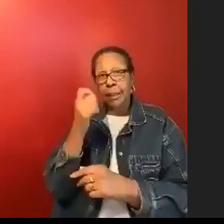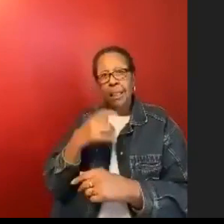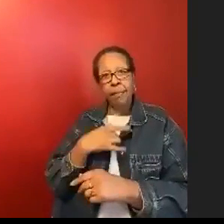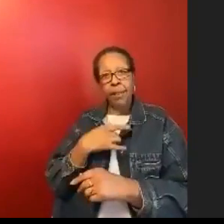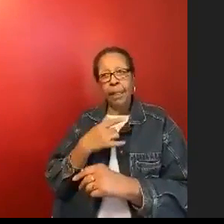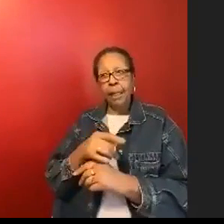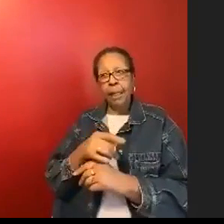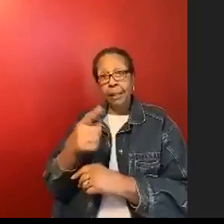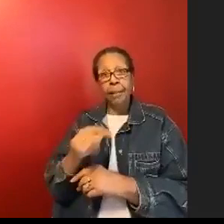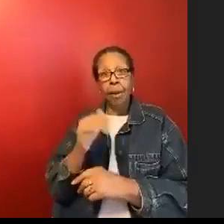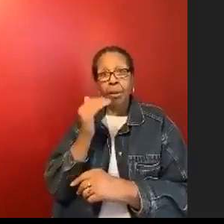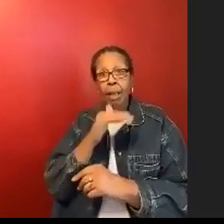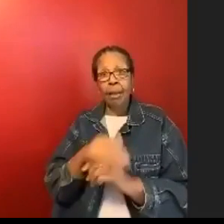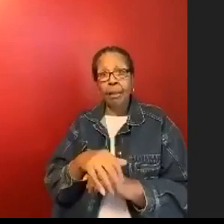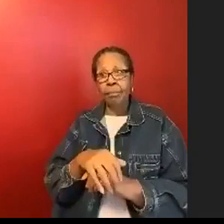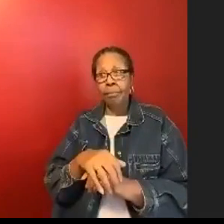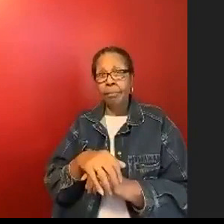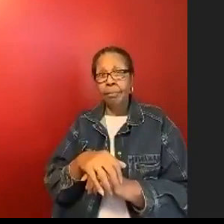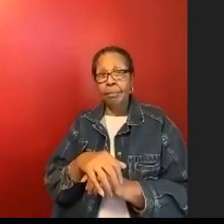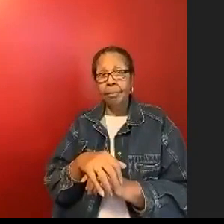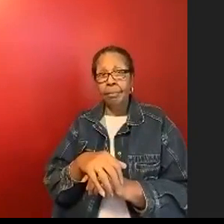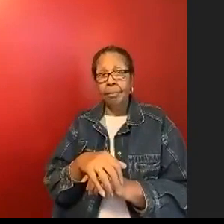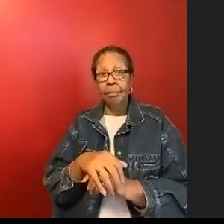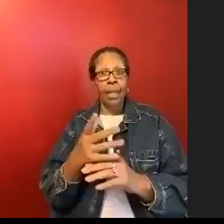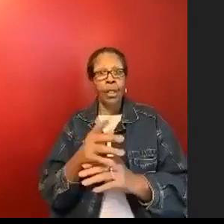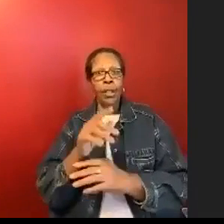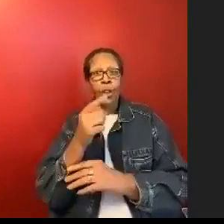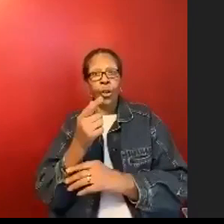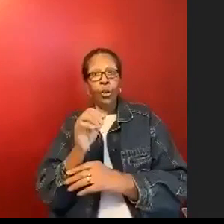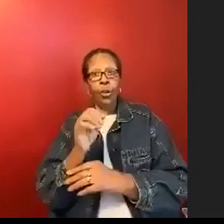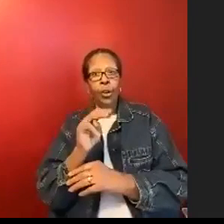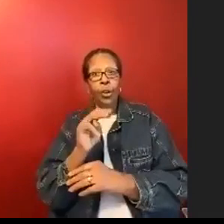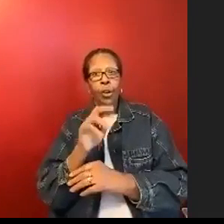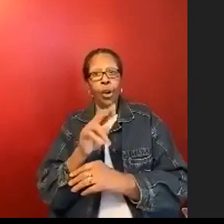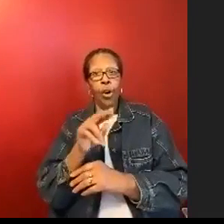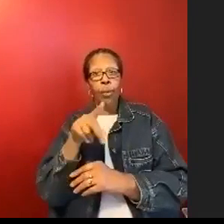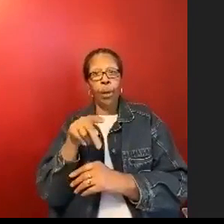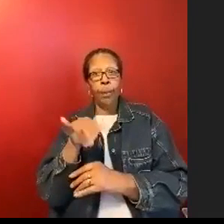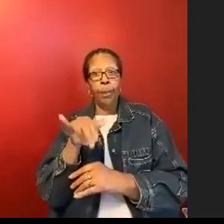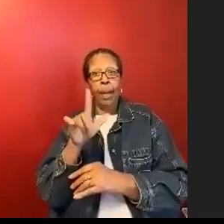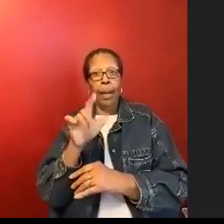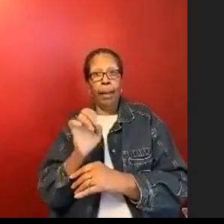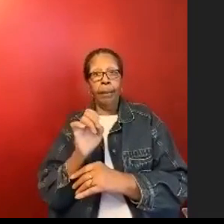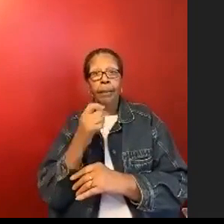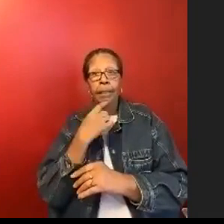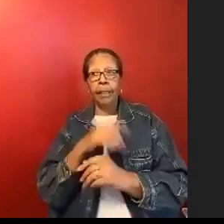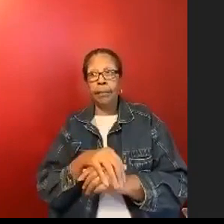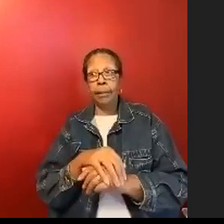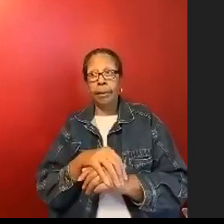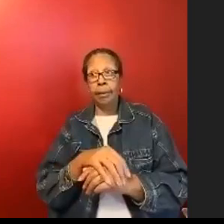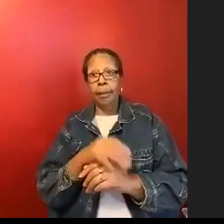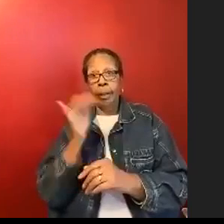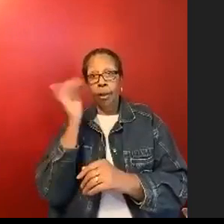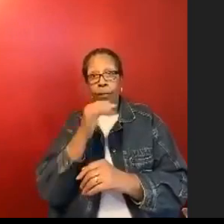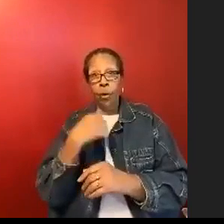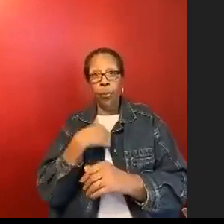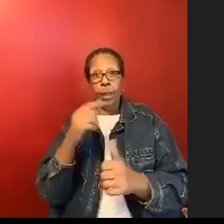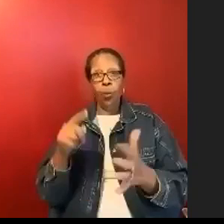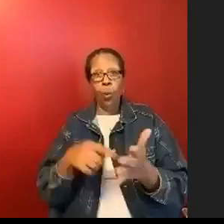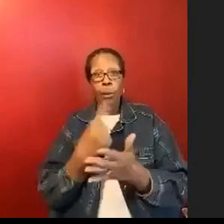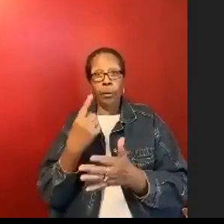What did Gomer Pyle used to say? Fool me once, shame on you. Fool me twice, shame on me. So Thomas